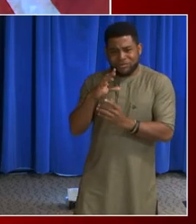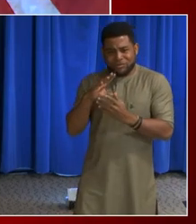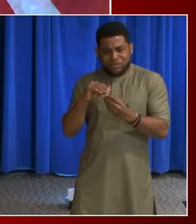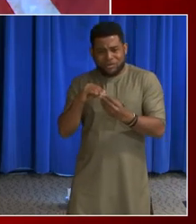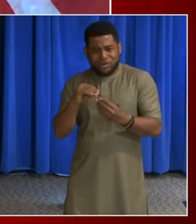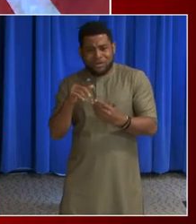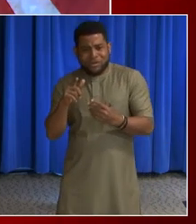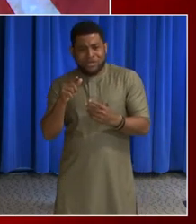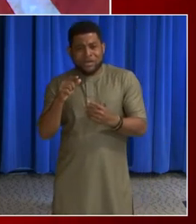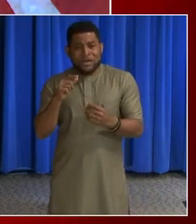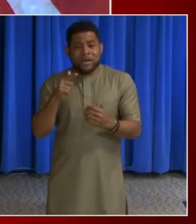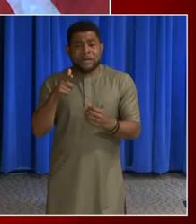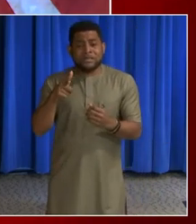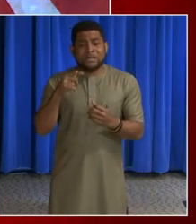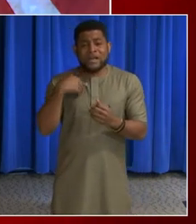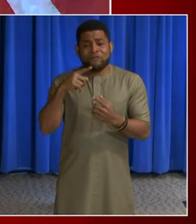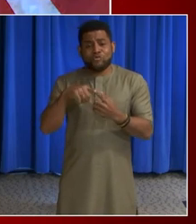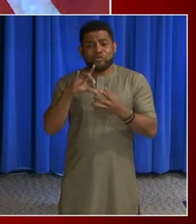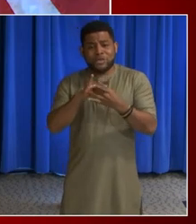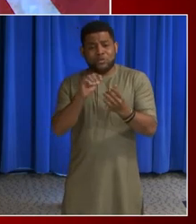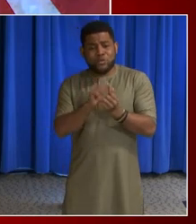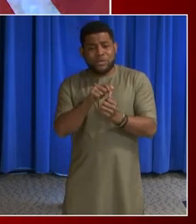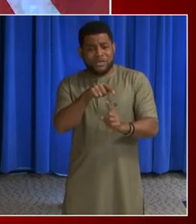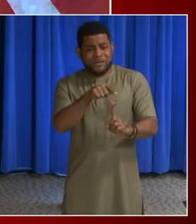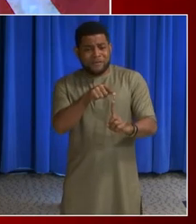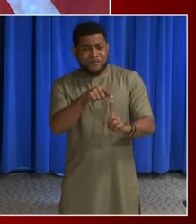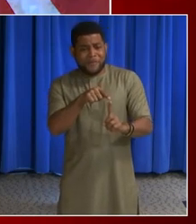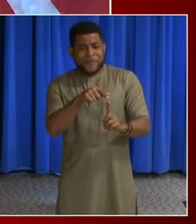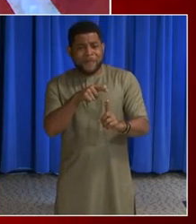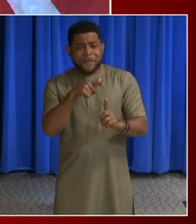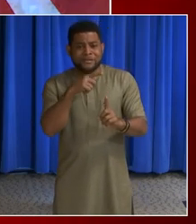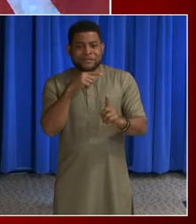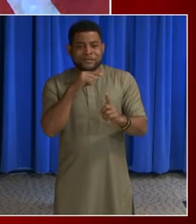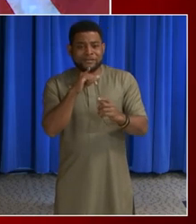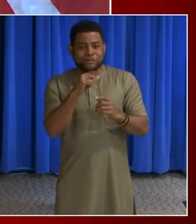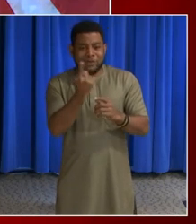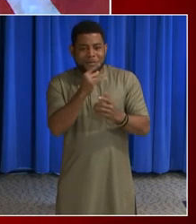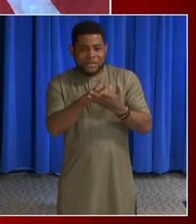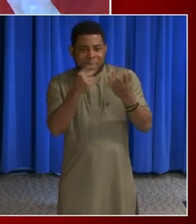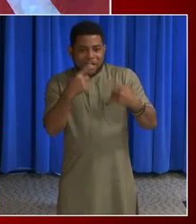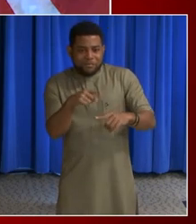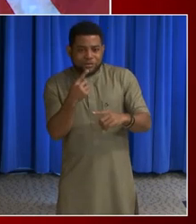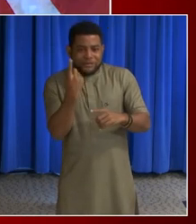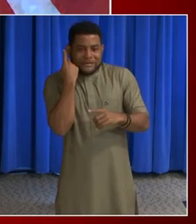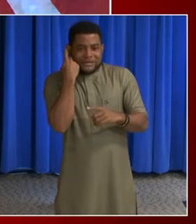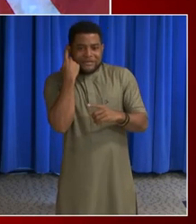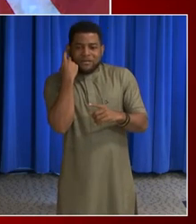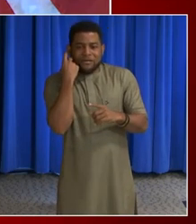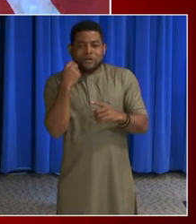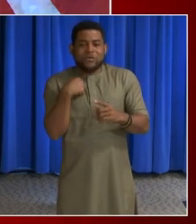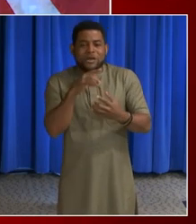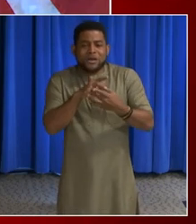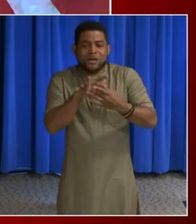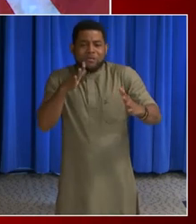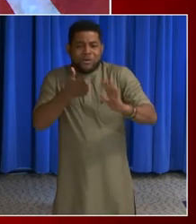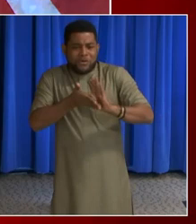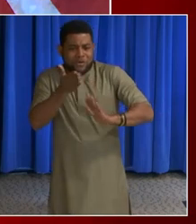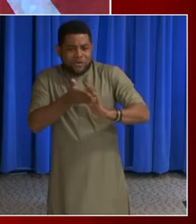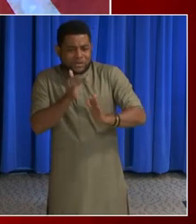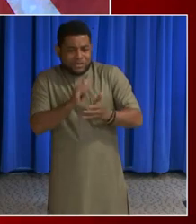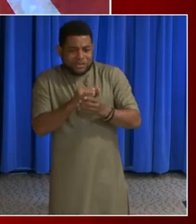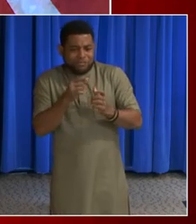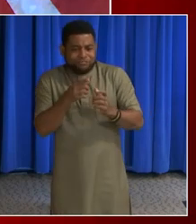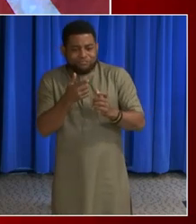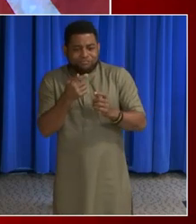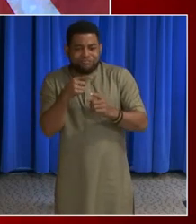Ruby didn't just happen in the last few weeks. We have been separating operations from the organization